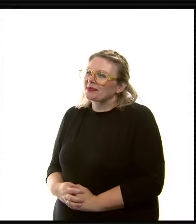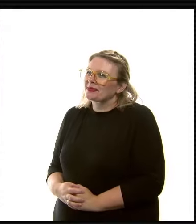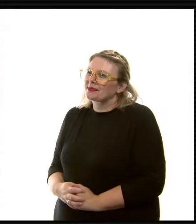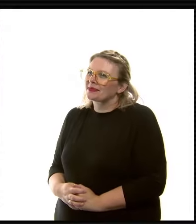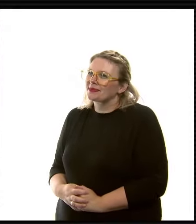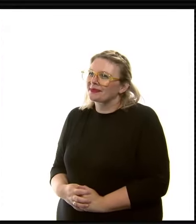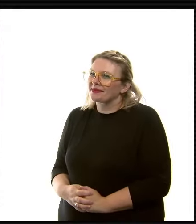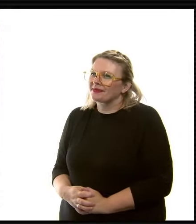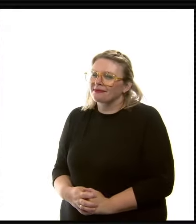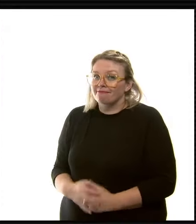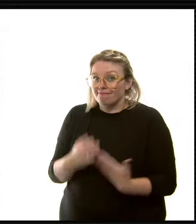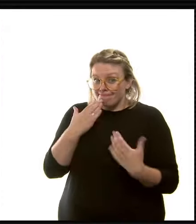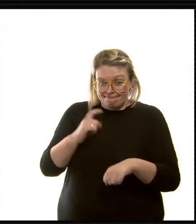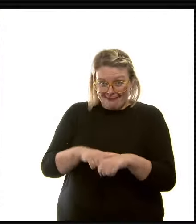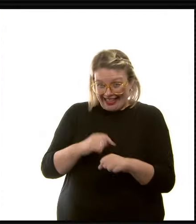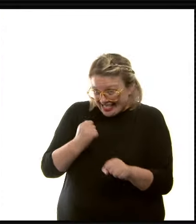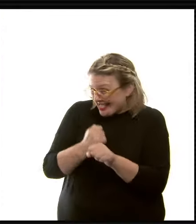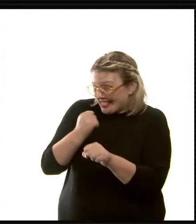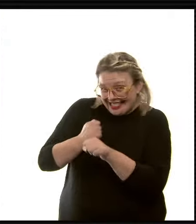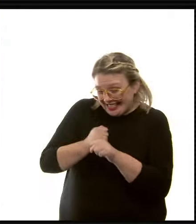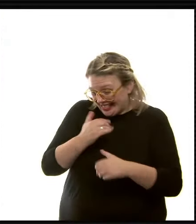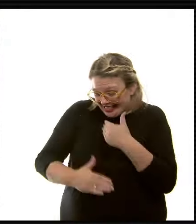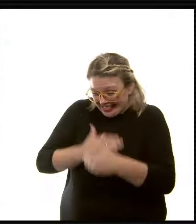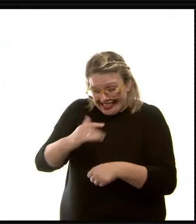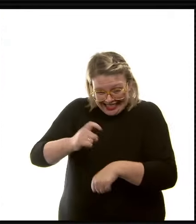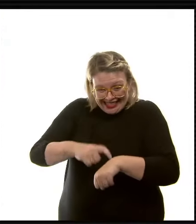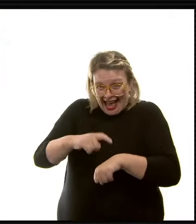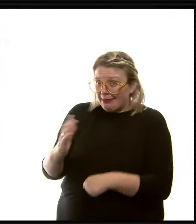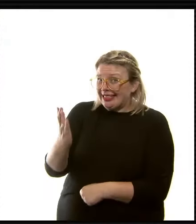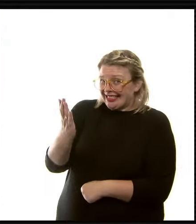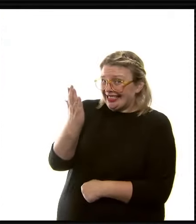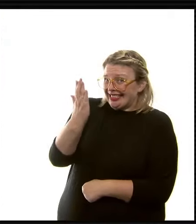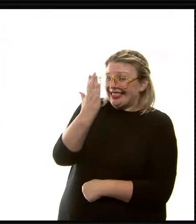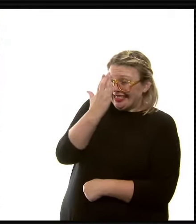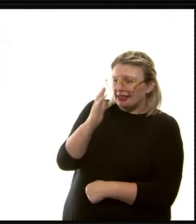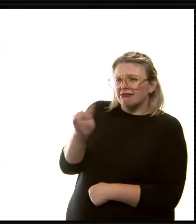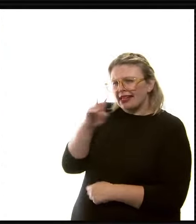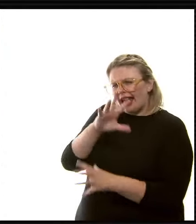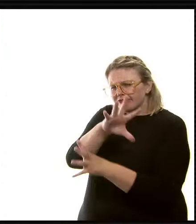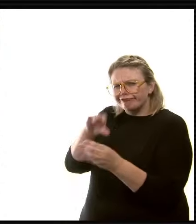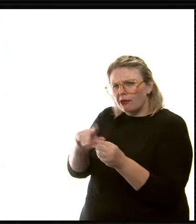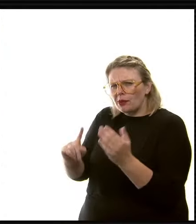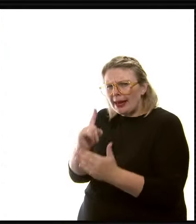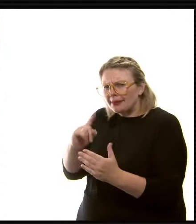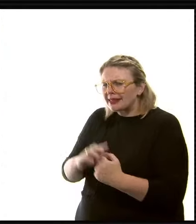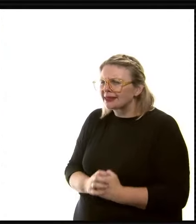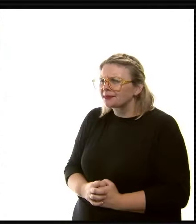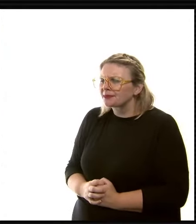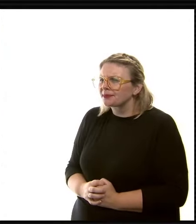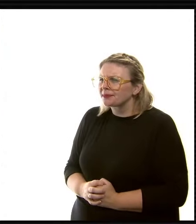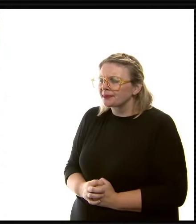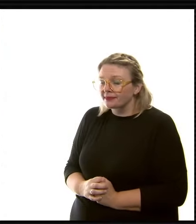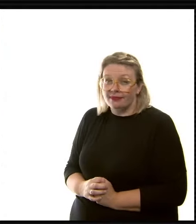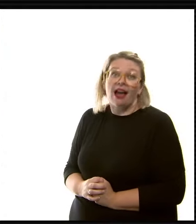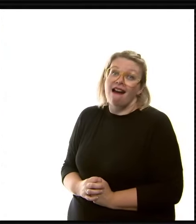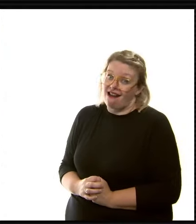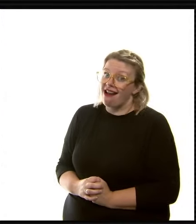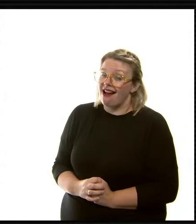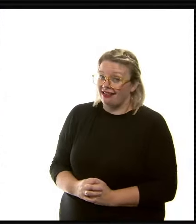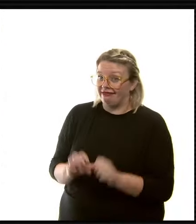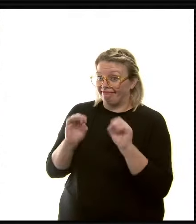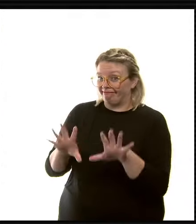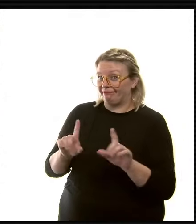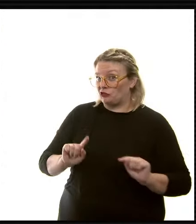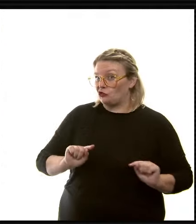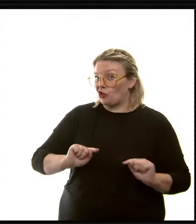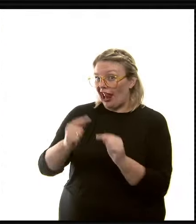Thanks, Vic. Now the bricks are building, and so's the tension. Judges, can you give us a little recap of what's happening, please? Yeah, we've challenged the LEGO Masters All-Stars from around